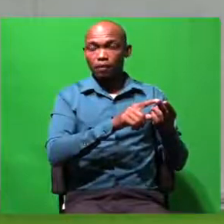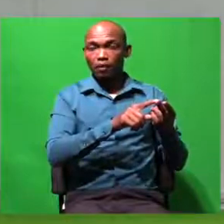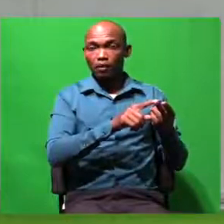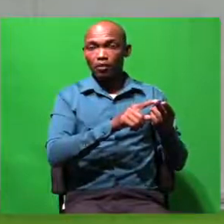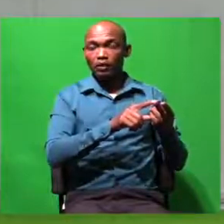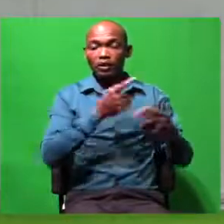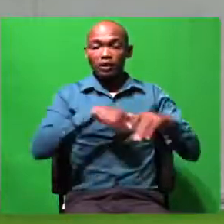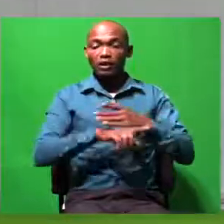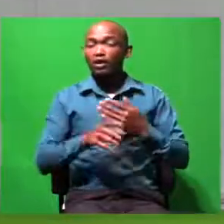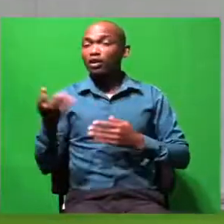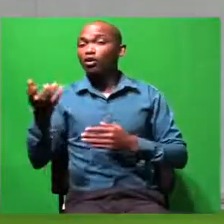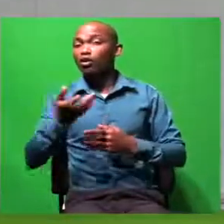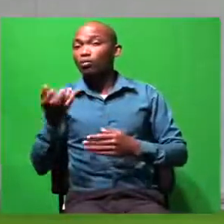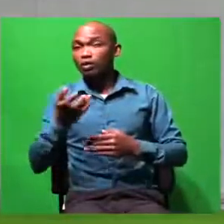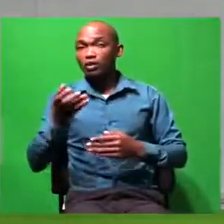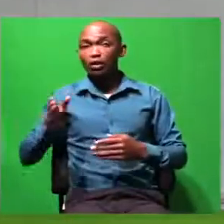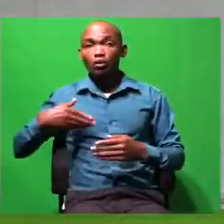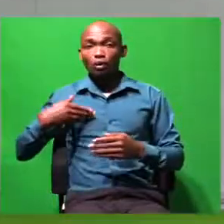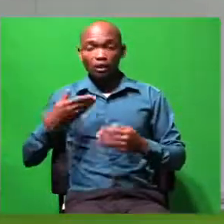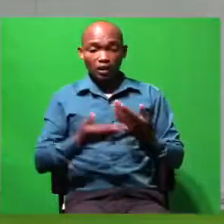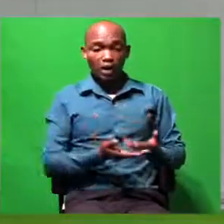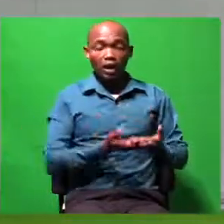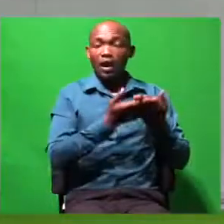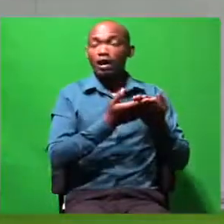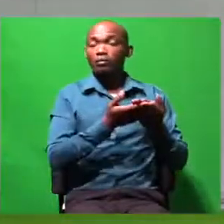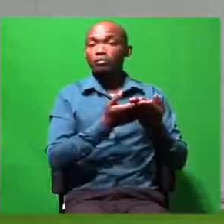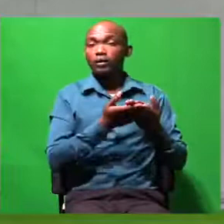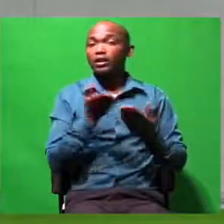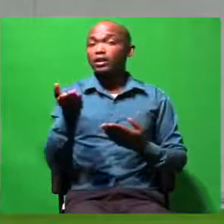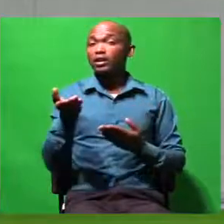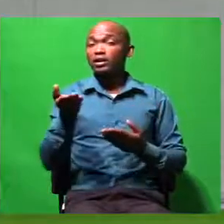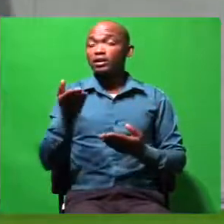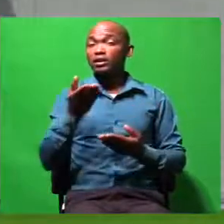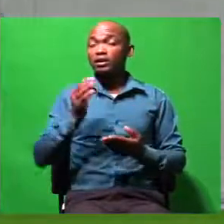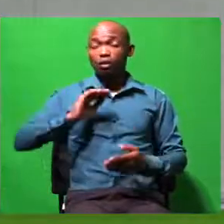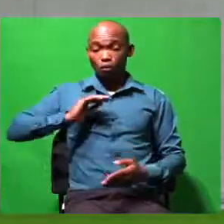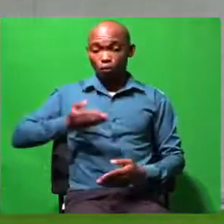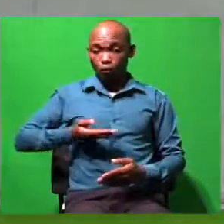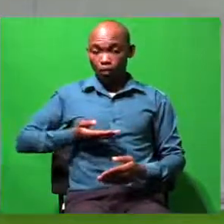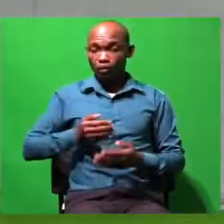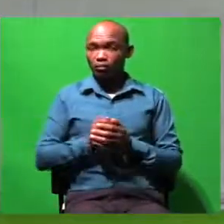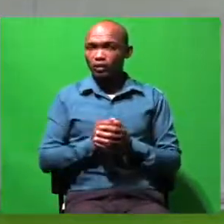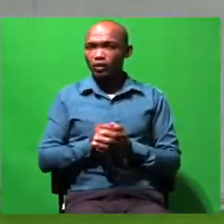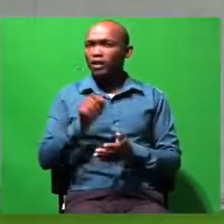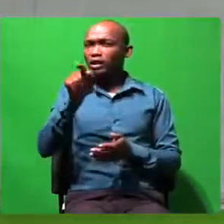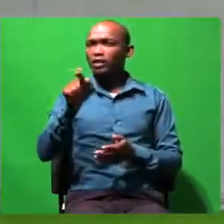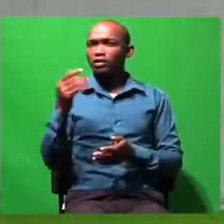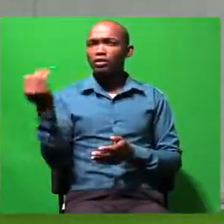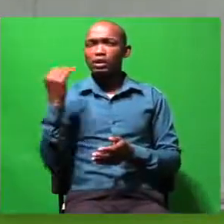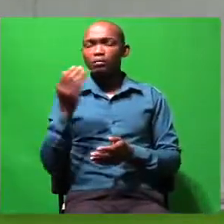Women is the second group in the communities who need special care. It is the women. Can you tell